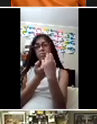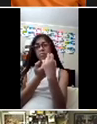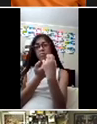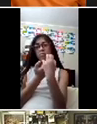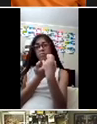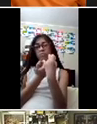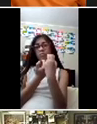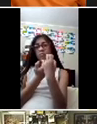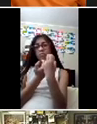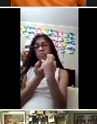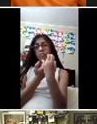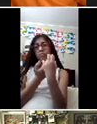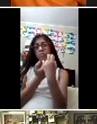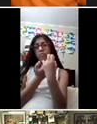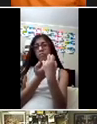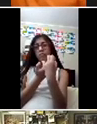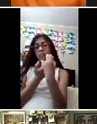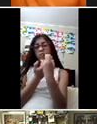What did we talk about today?